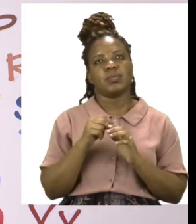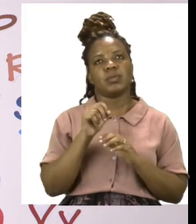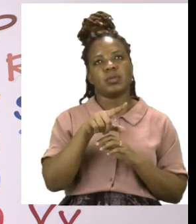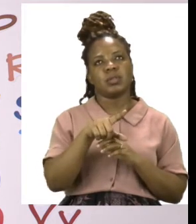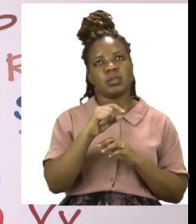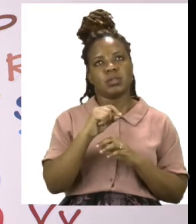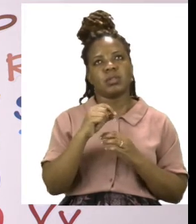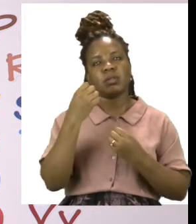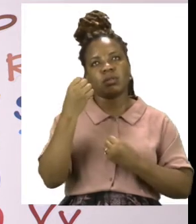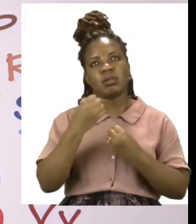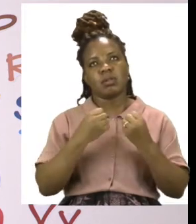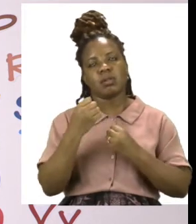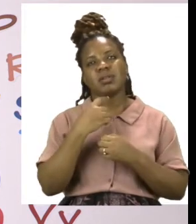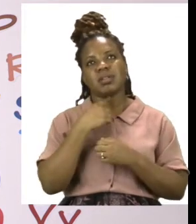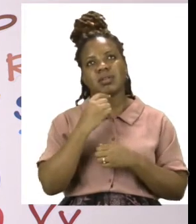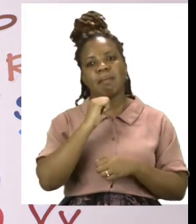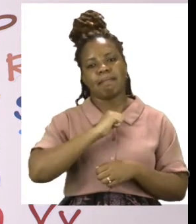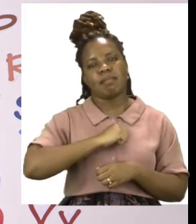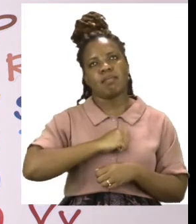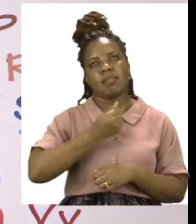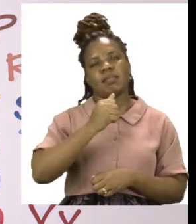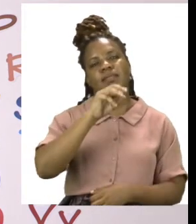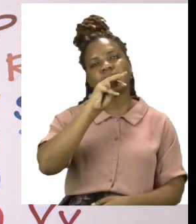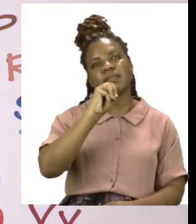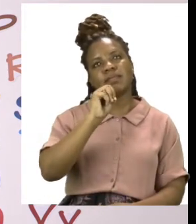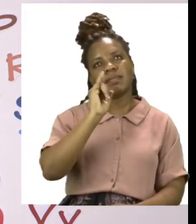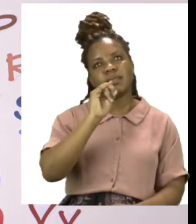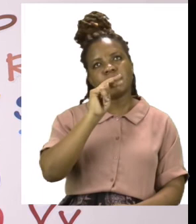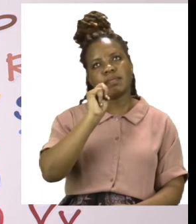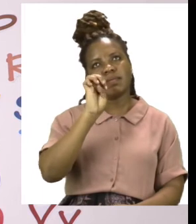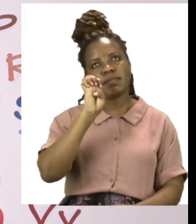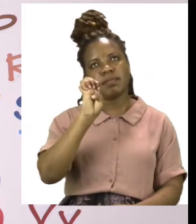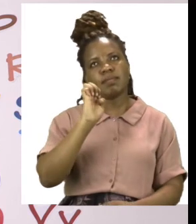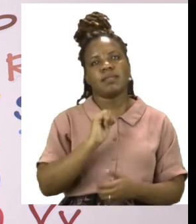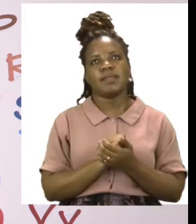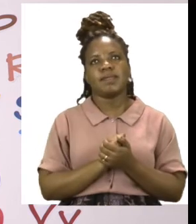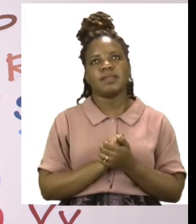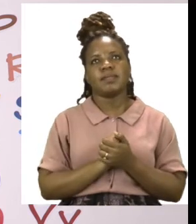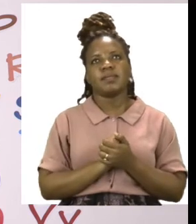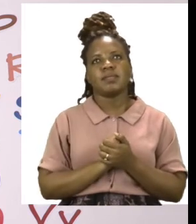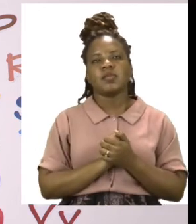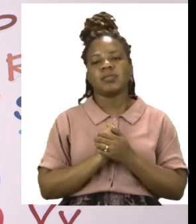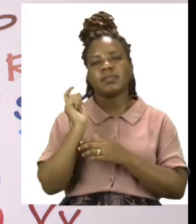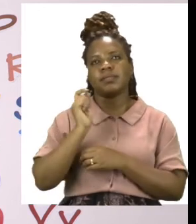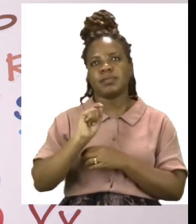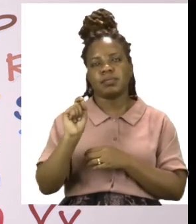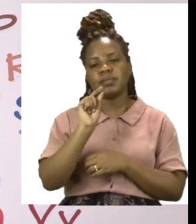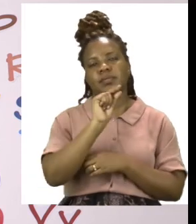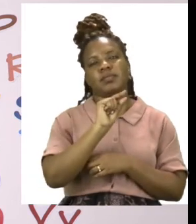is mine. So you are going to fill in that blank with the word mine.